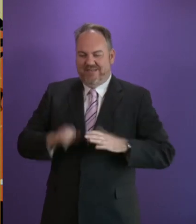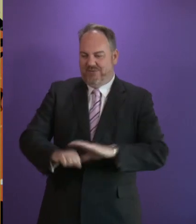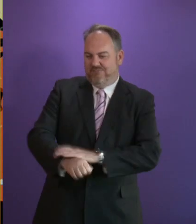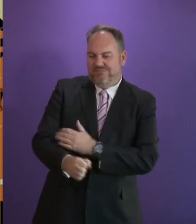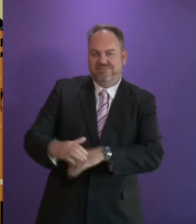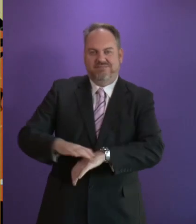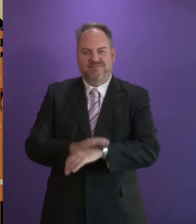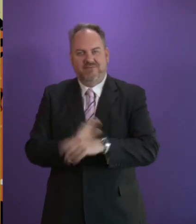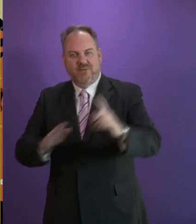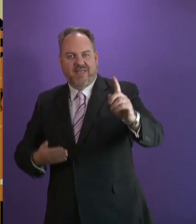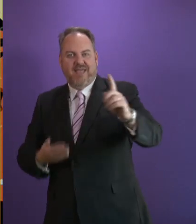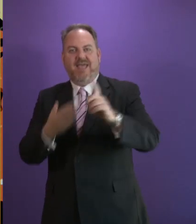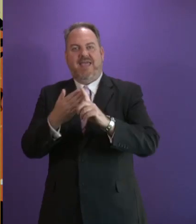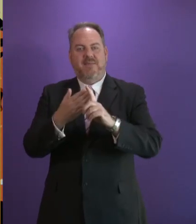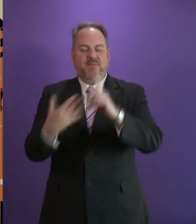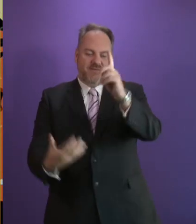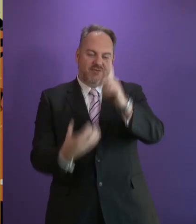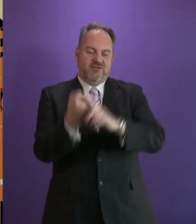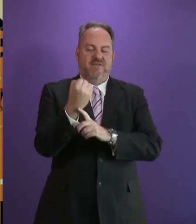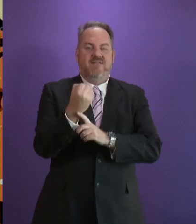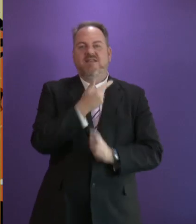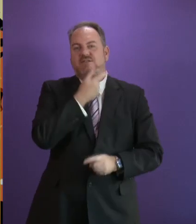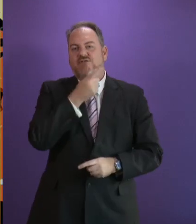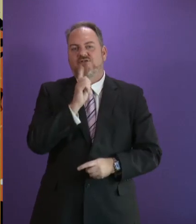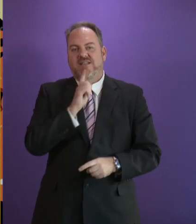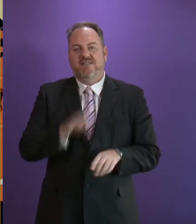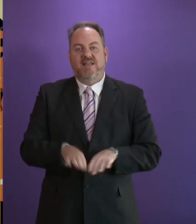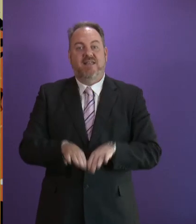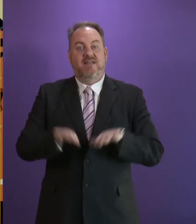gender equality reality together.